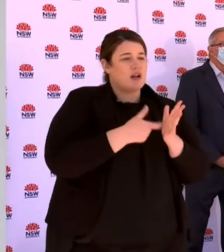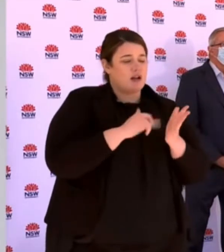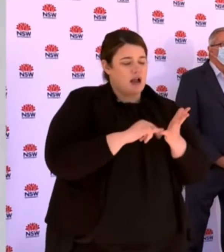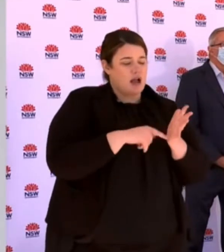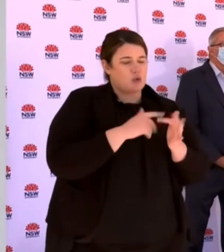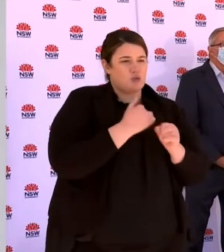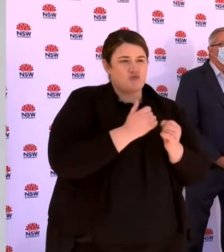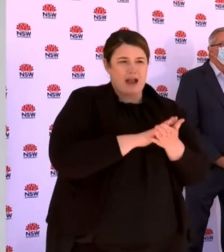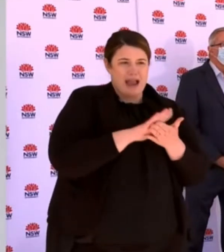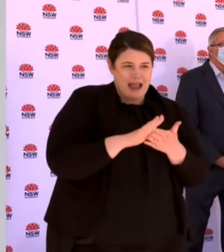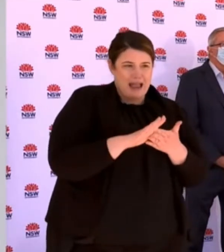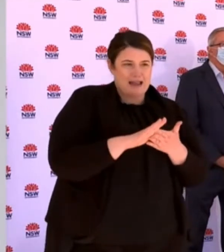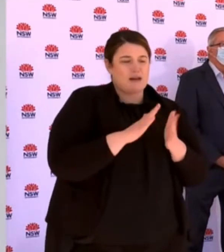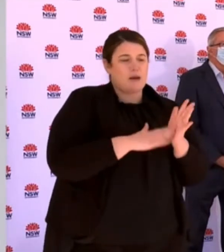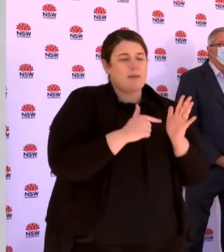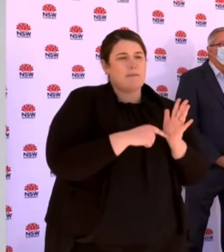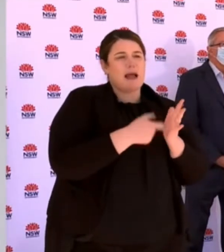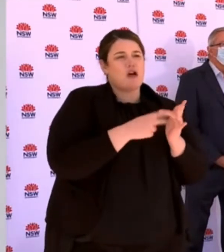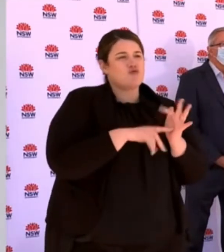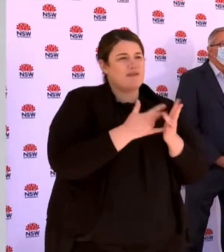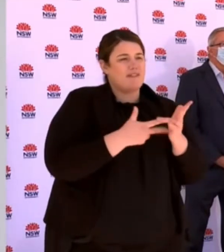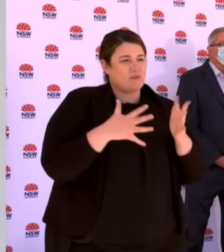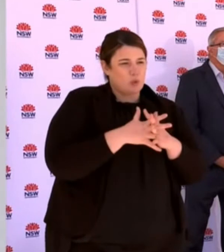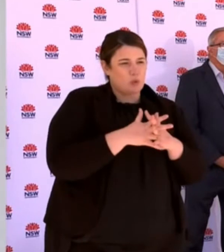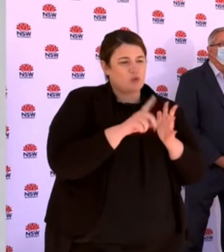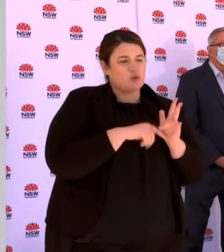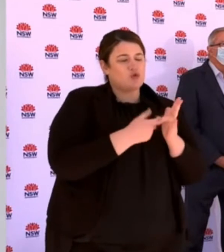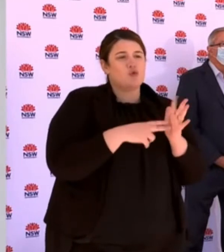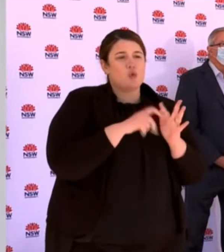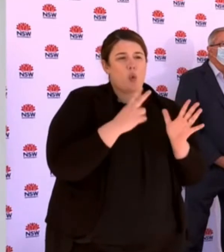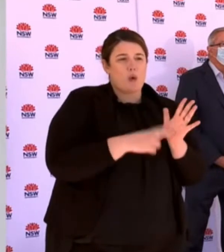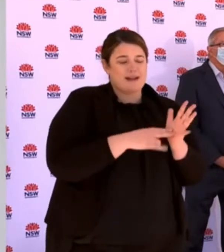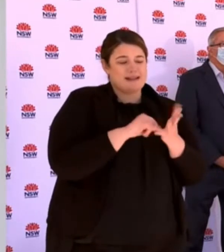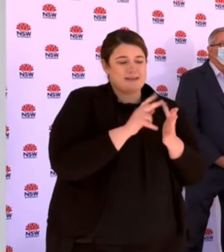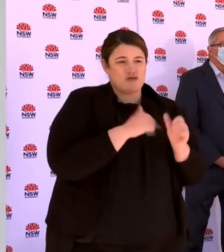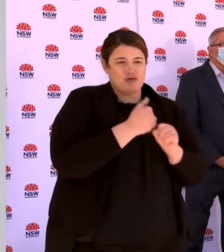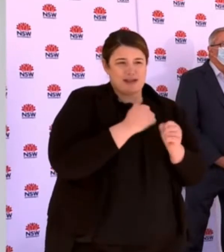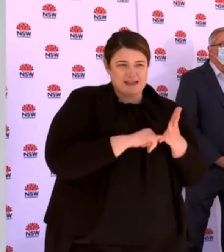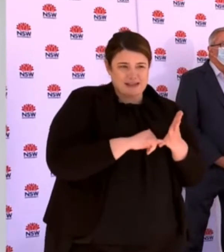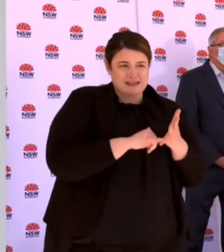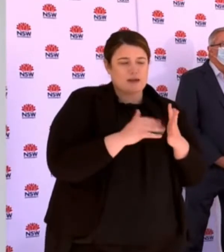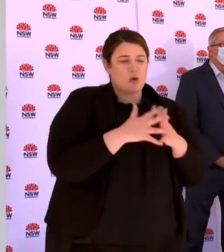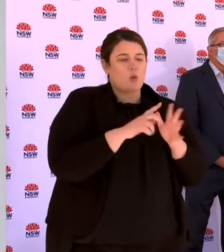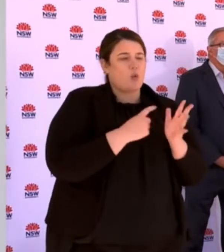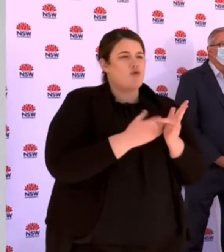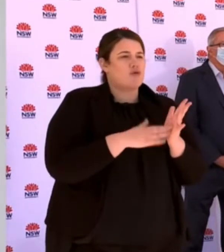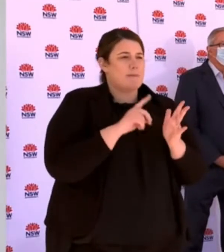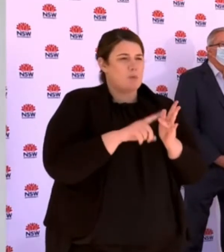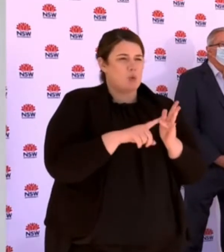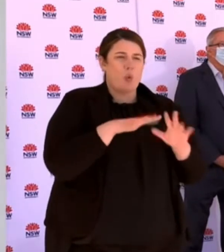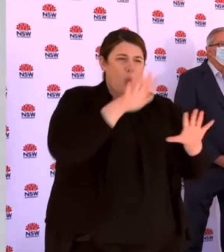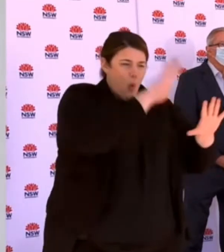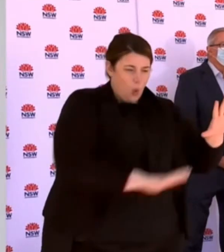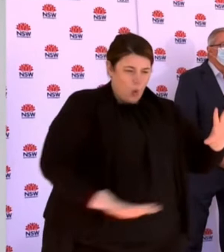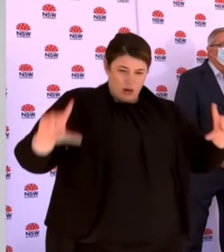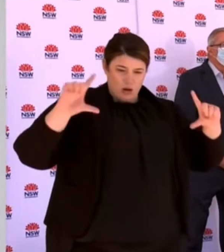Cranbrook, Lanedo, Sun Valley, Mount Riverview, Emu Heights, Jordan Springs, Mulgoa, Warramoo, Blaxland